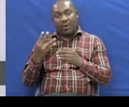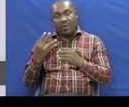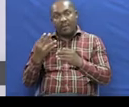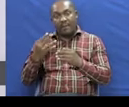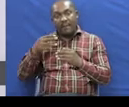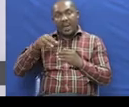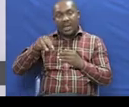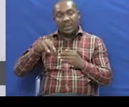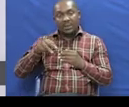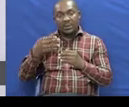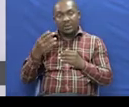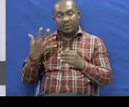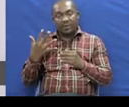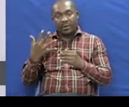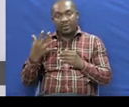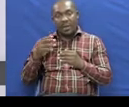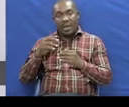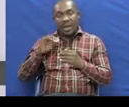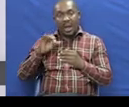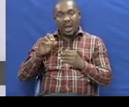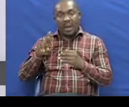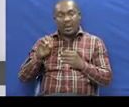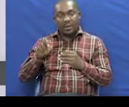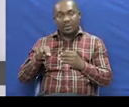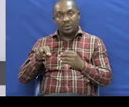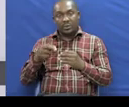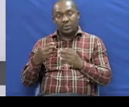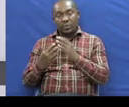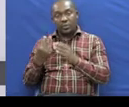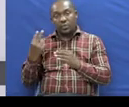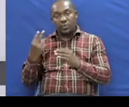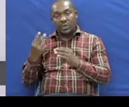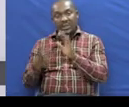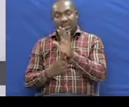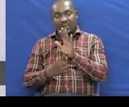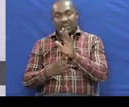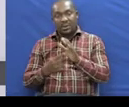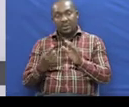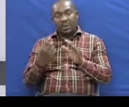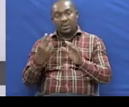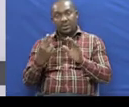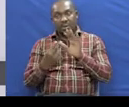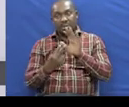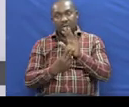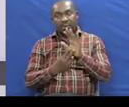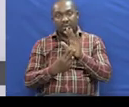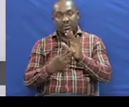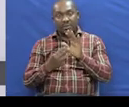25, iron 26, cobalt 27, nickel